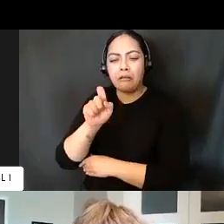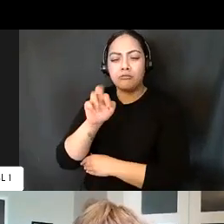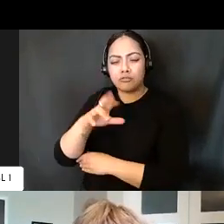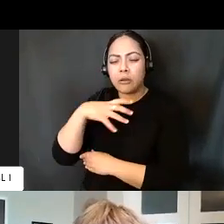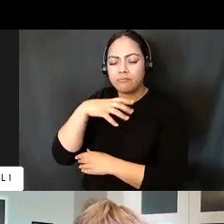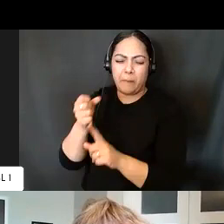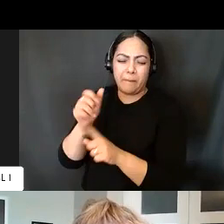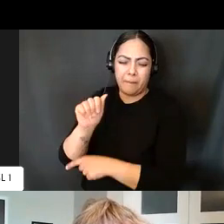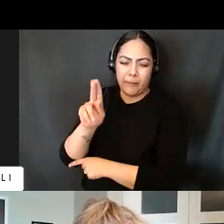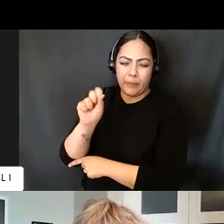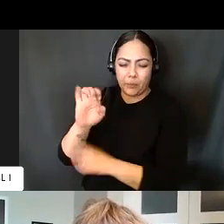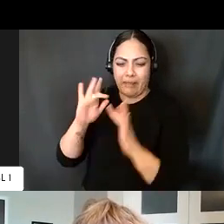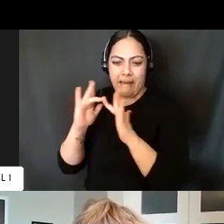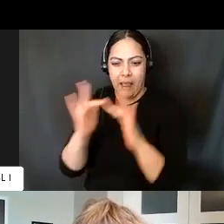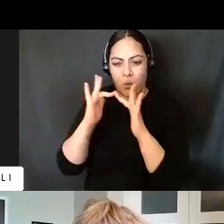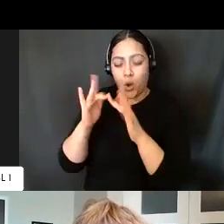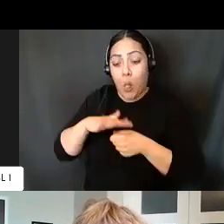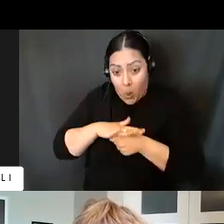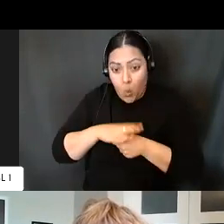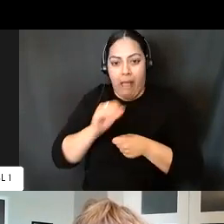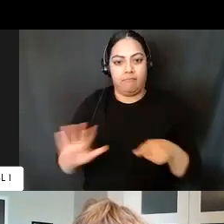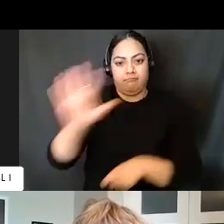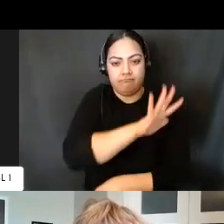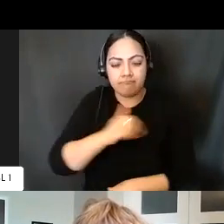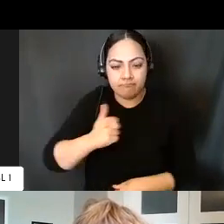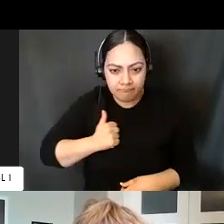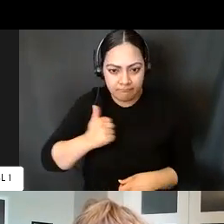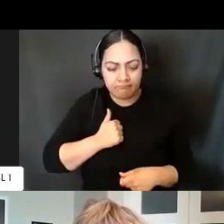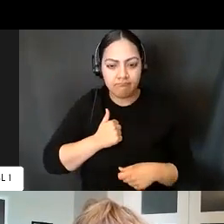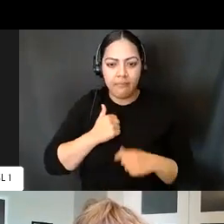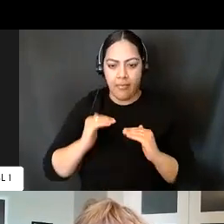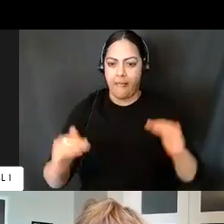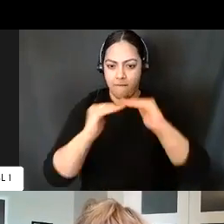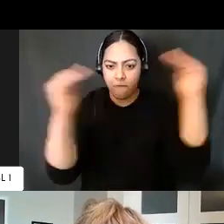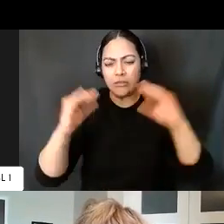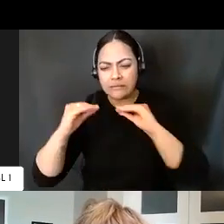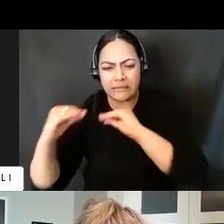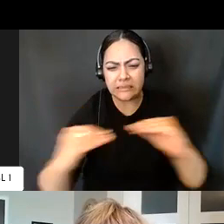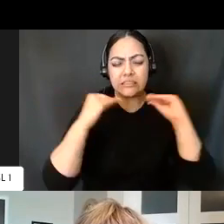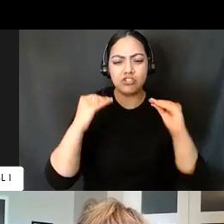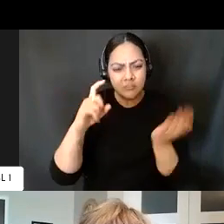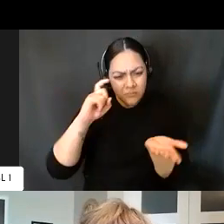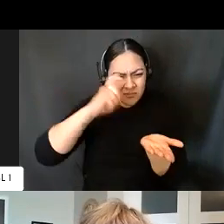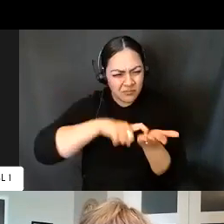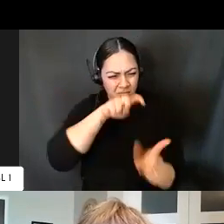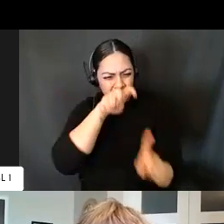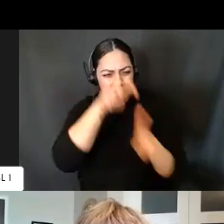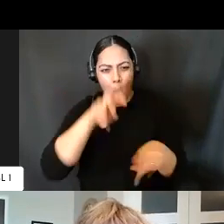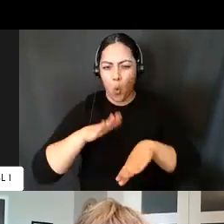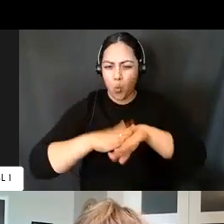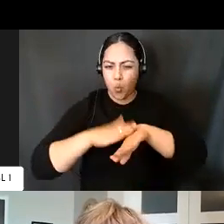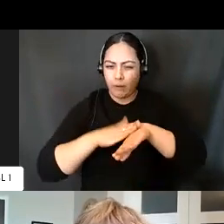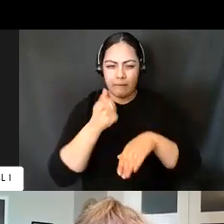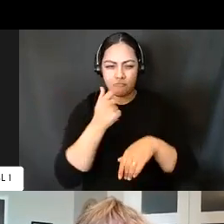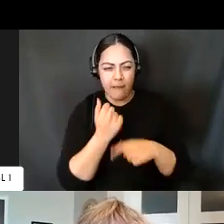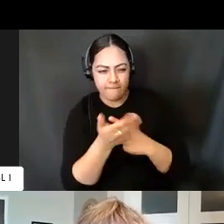national levels, and to teach everyone to be able to recognize warning signs and indications of escalating risk, how to